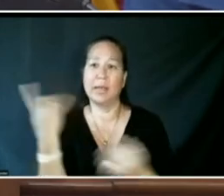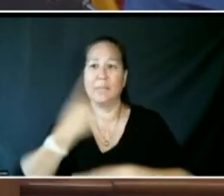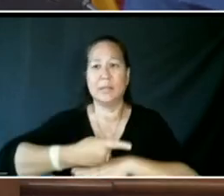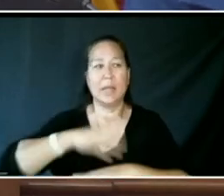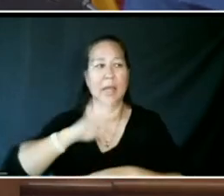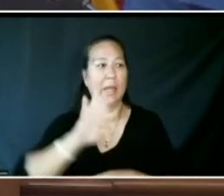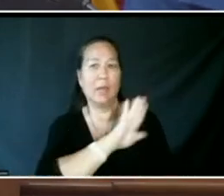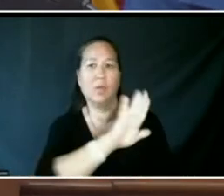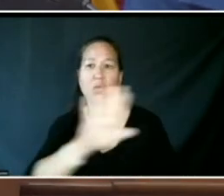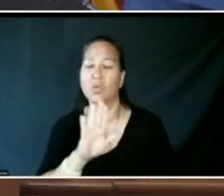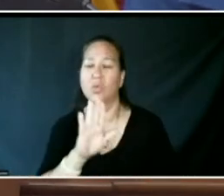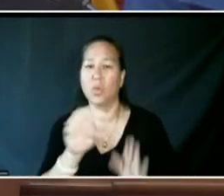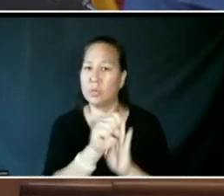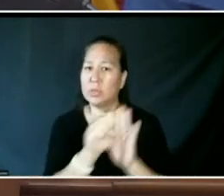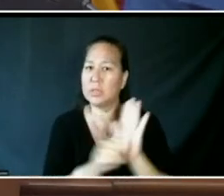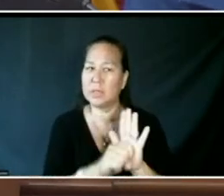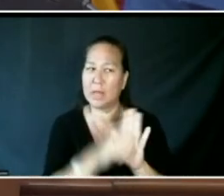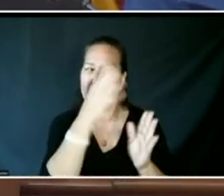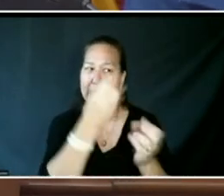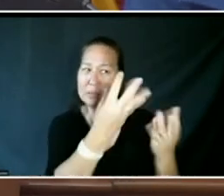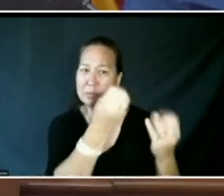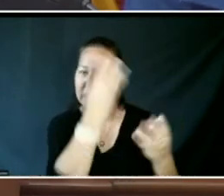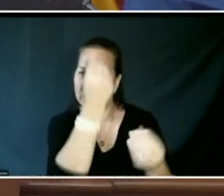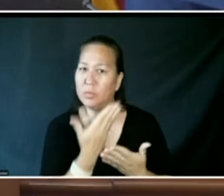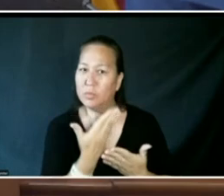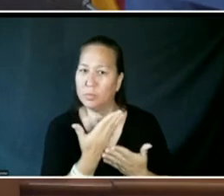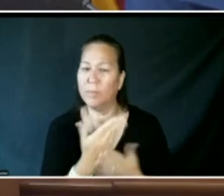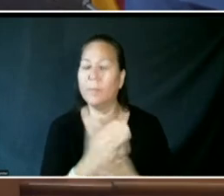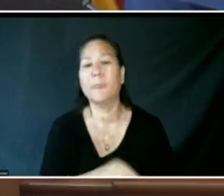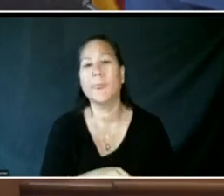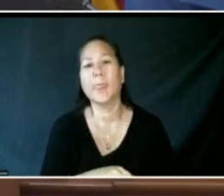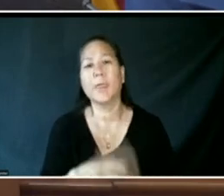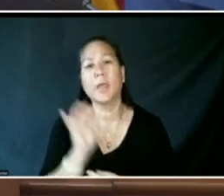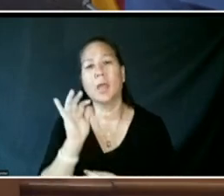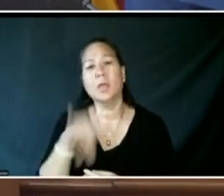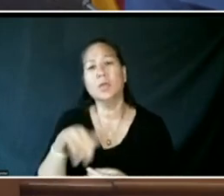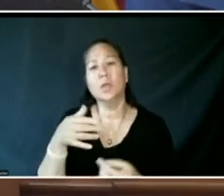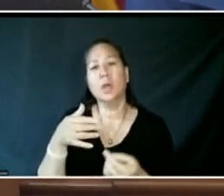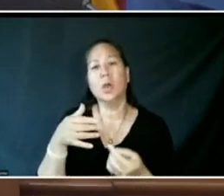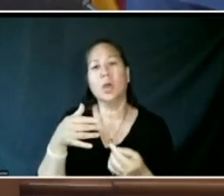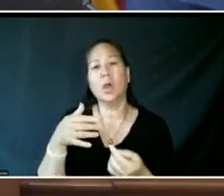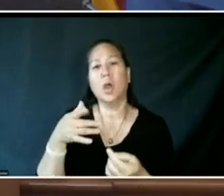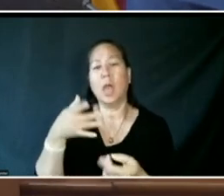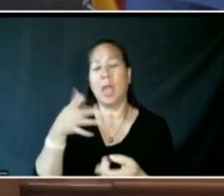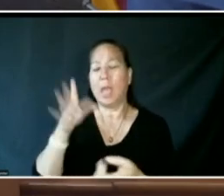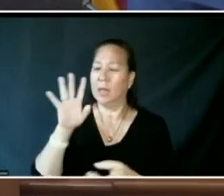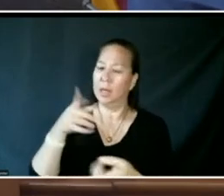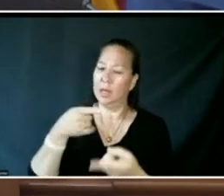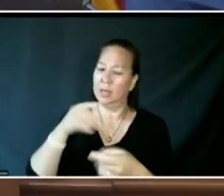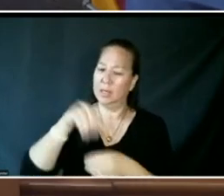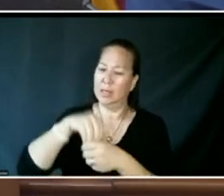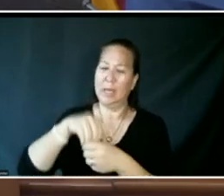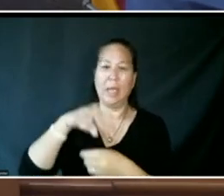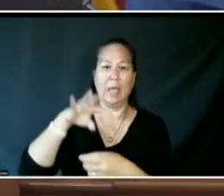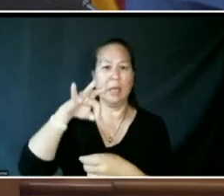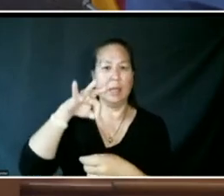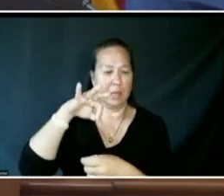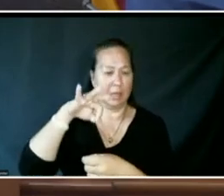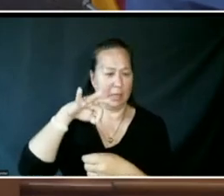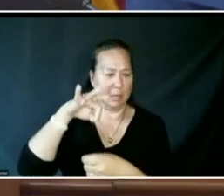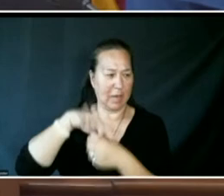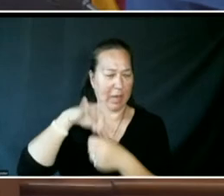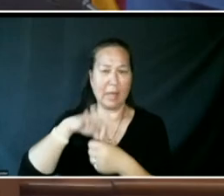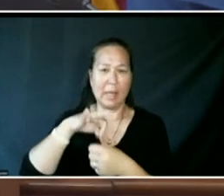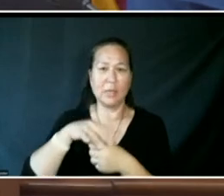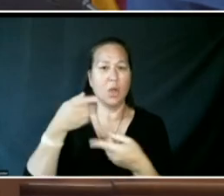of the challenges of conducting an election during a pandemic, you wrote in the Washington Post that the election